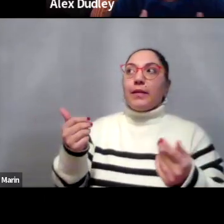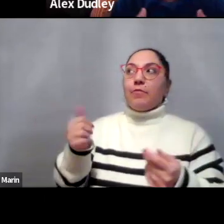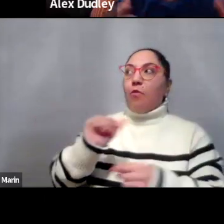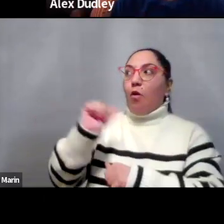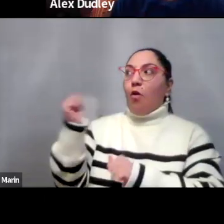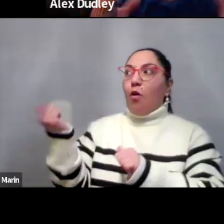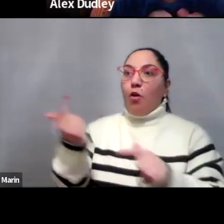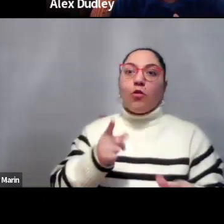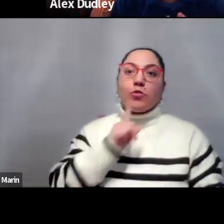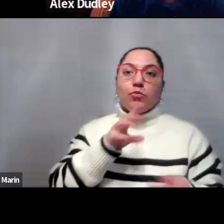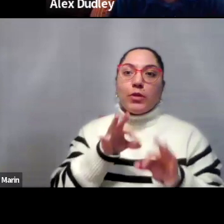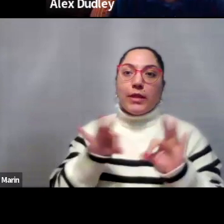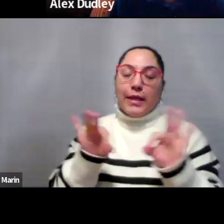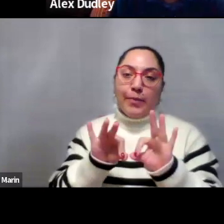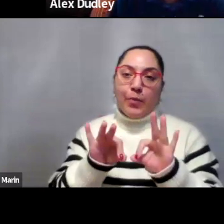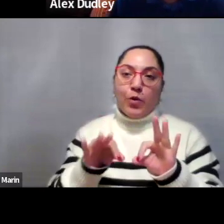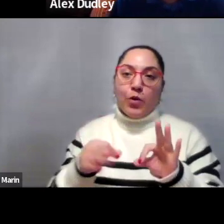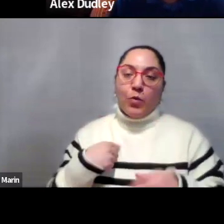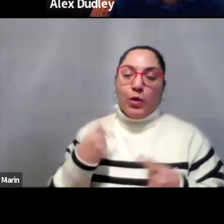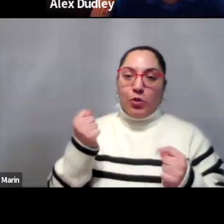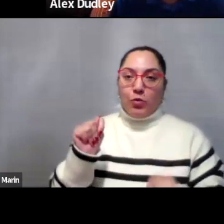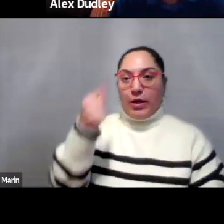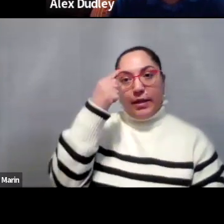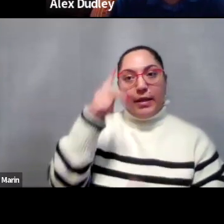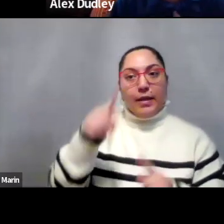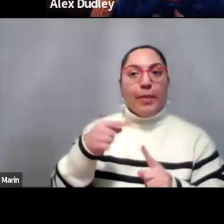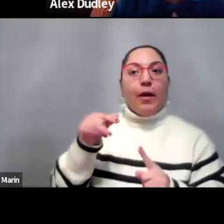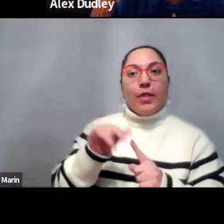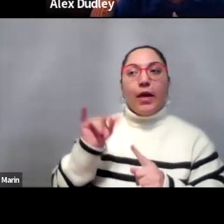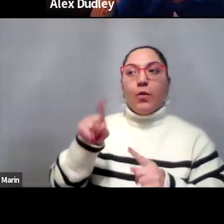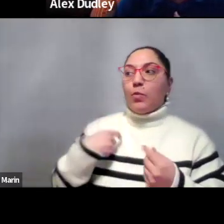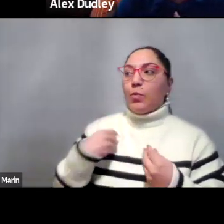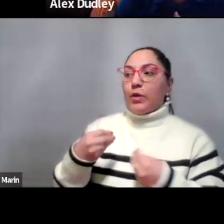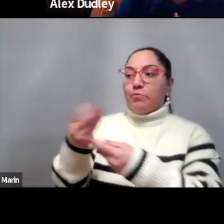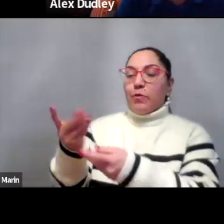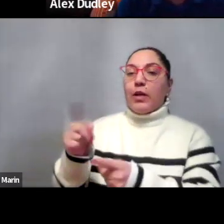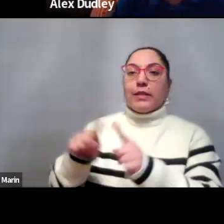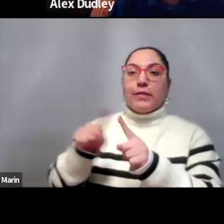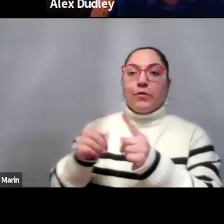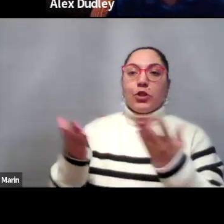something that we bring into consideration when we are providing services. Next slide, please.